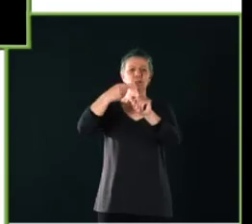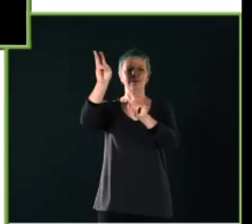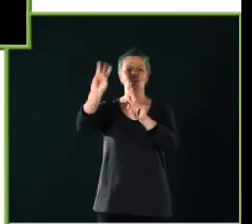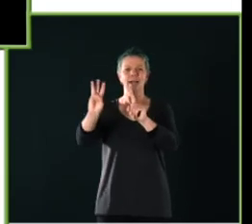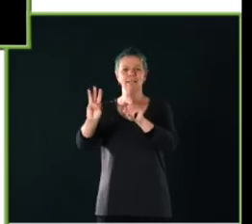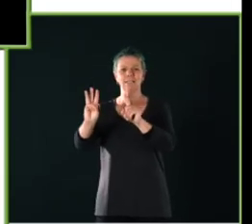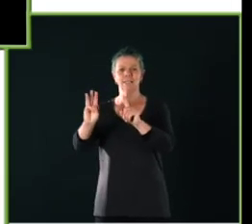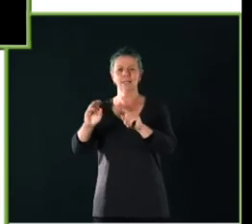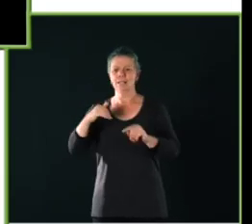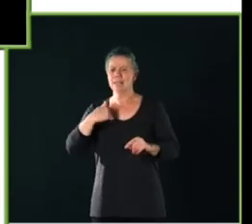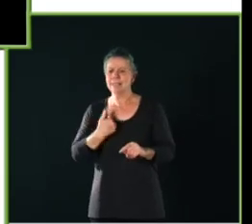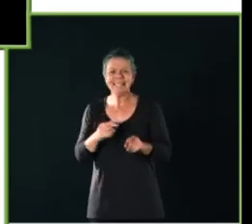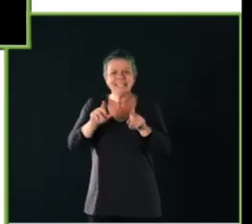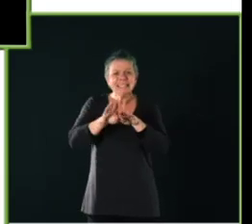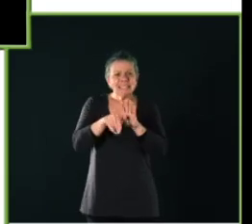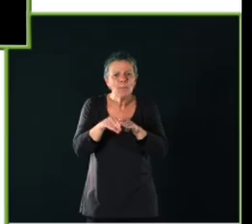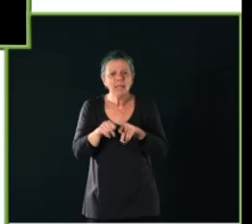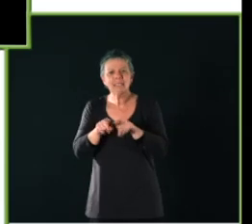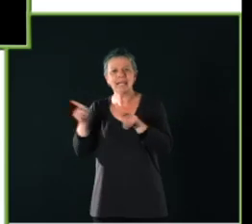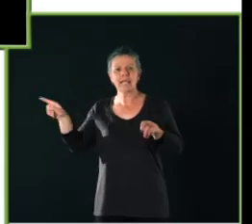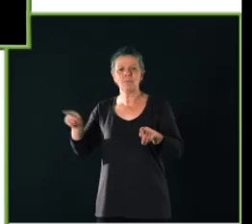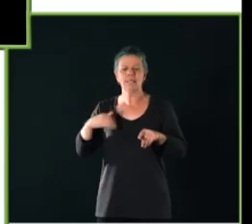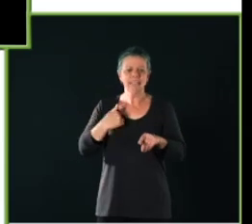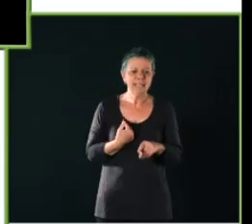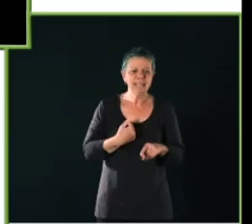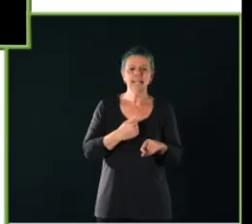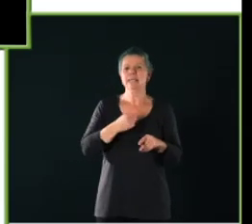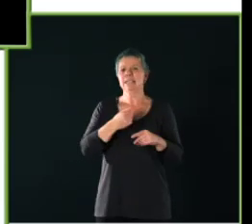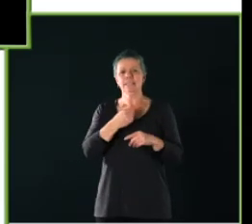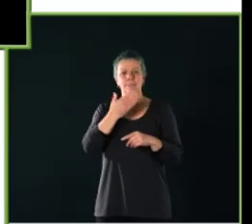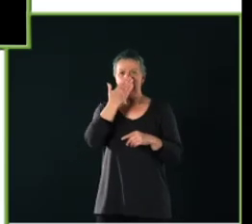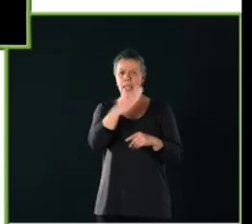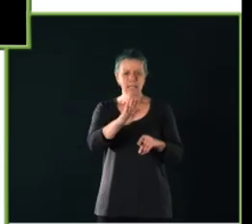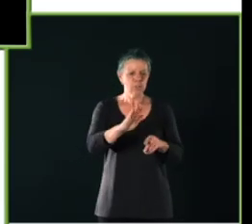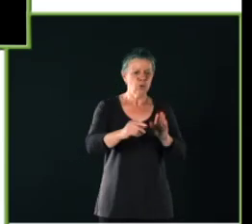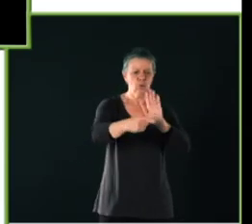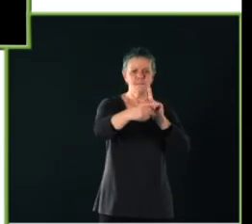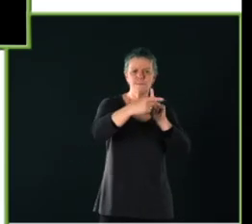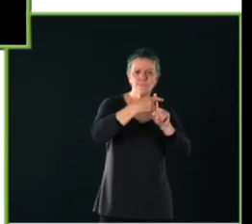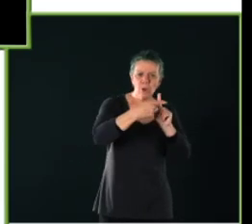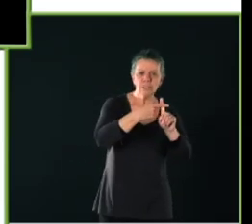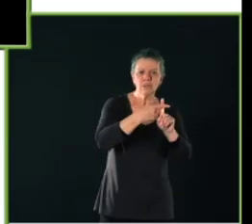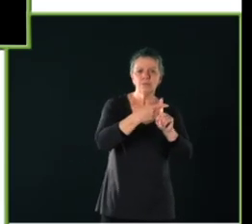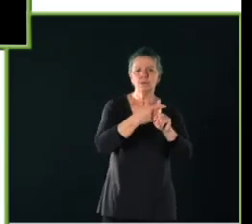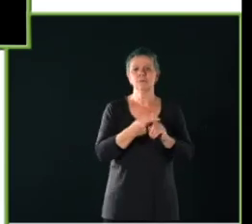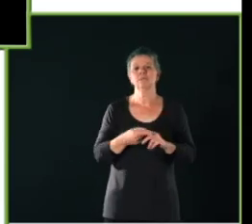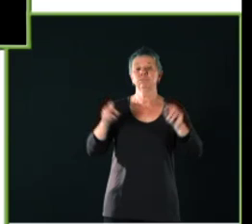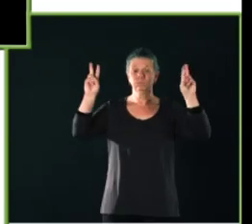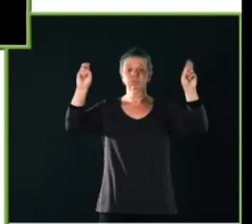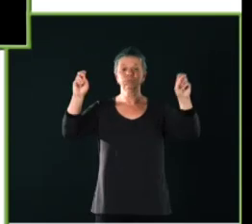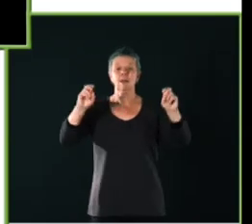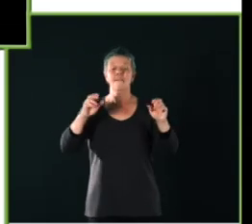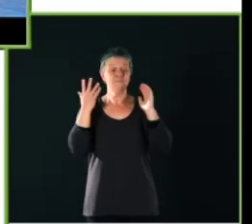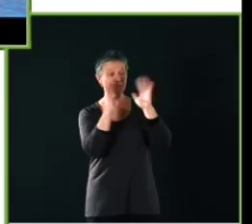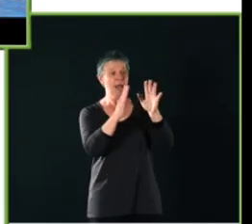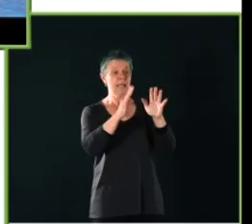town we've all been waiting for, with a positive attitude like Wellington. Whangarei Love It Here has started that process.